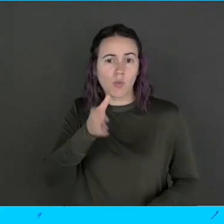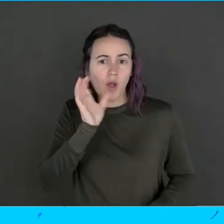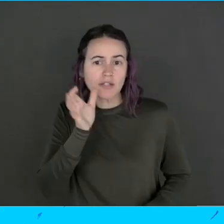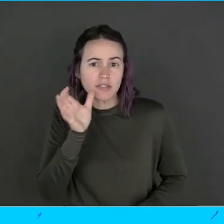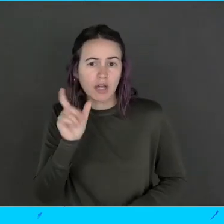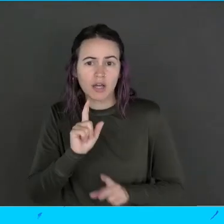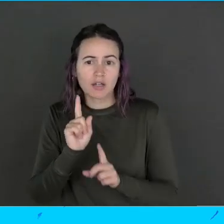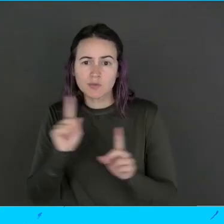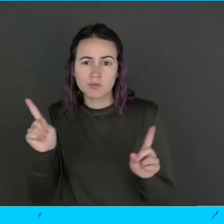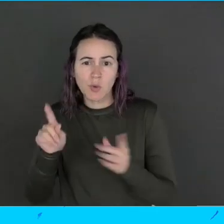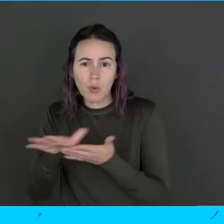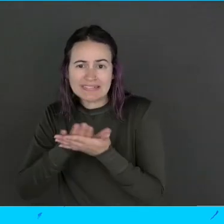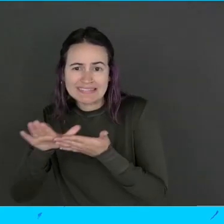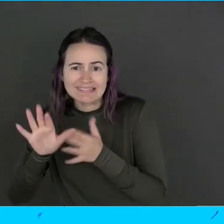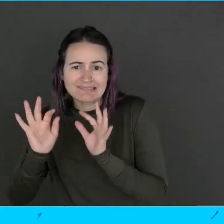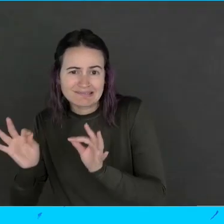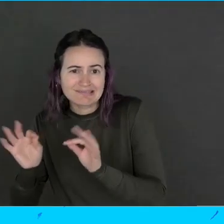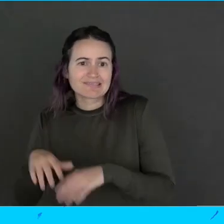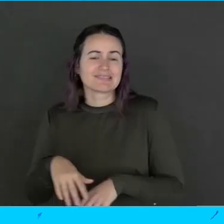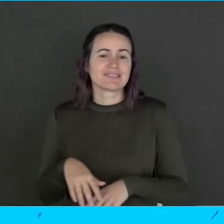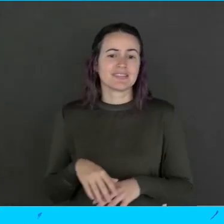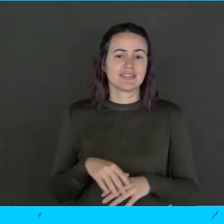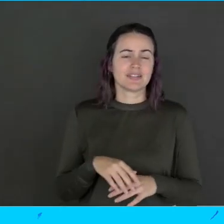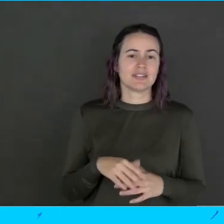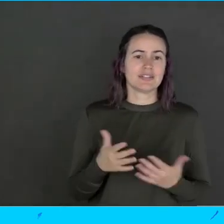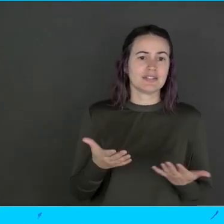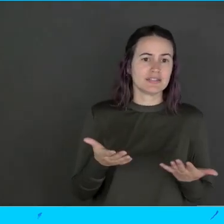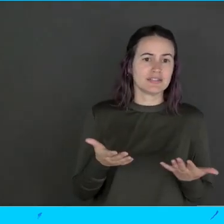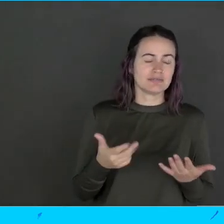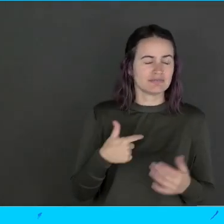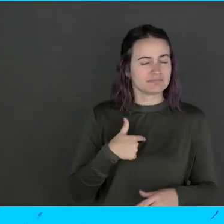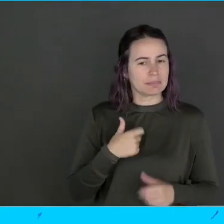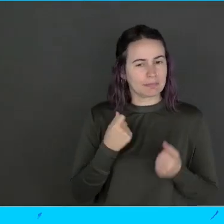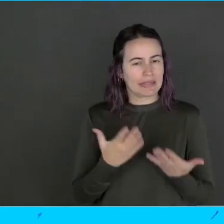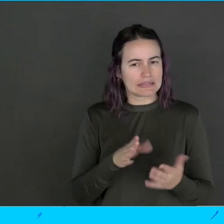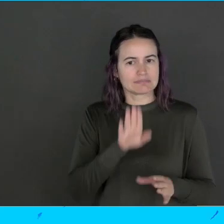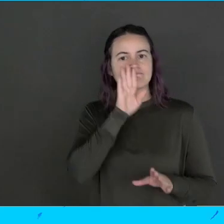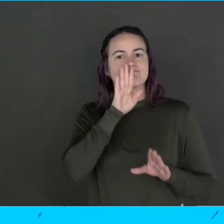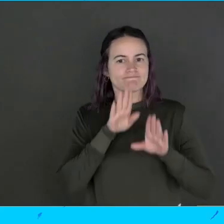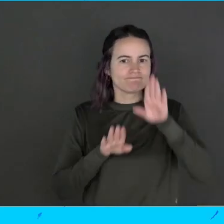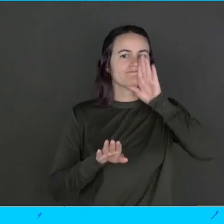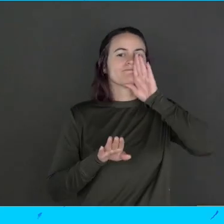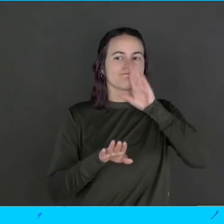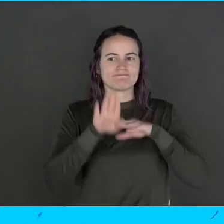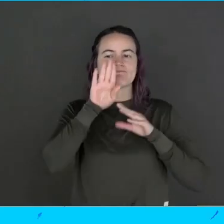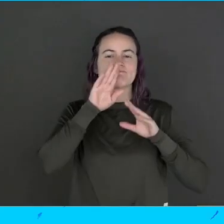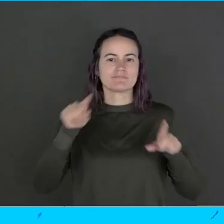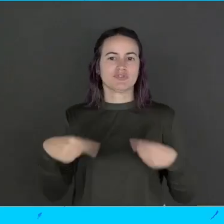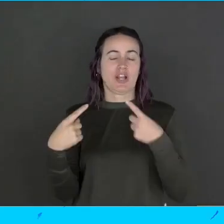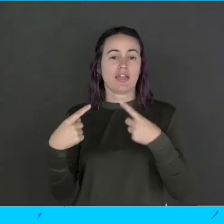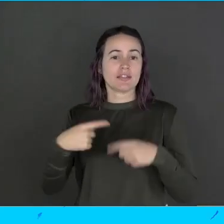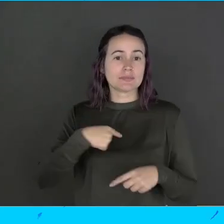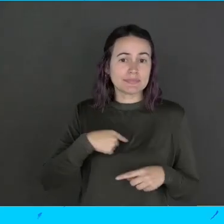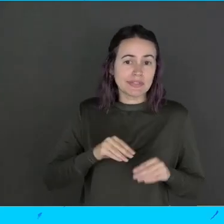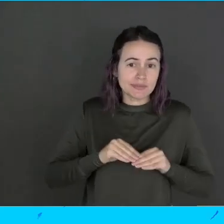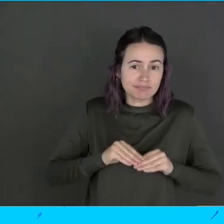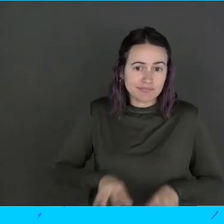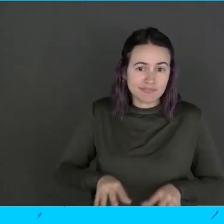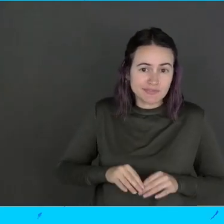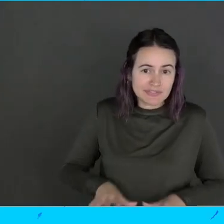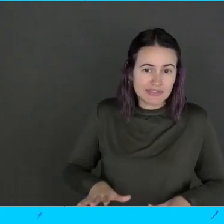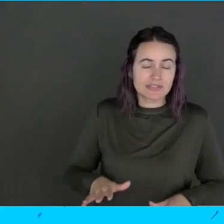Month by month, I face challenges, especially when I'm on my menstrual cycle. So,